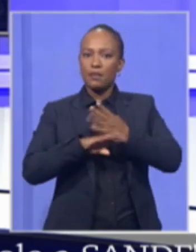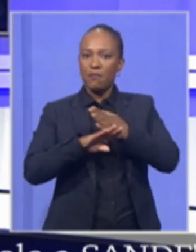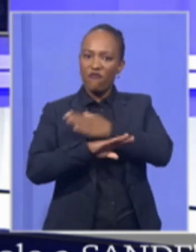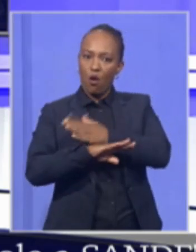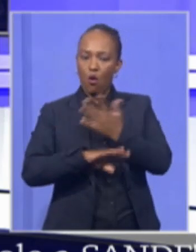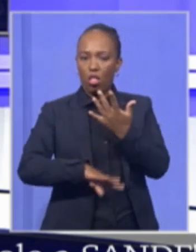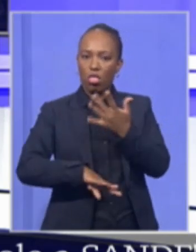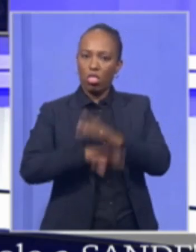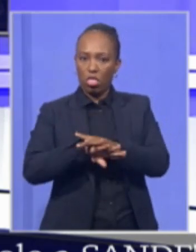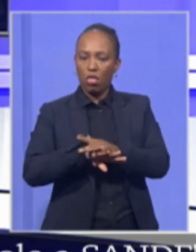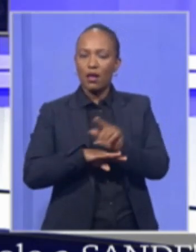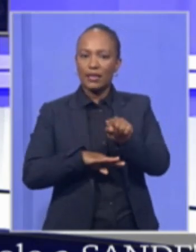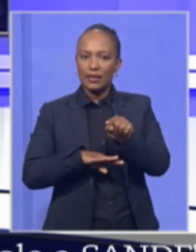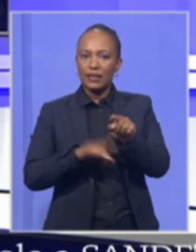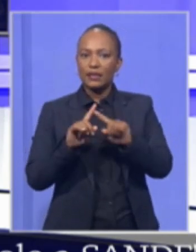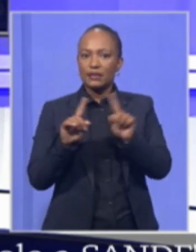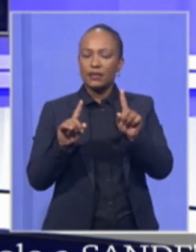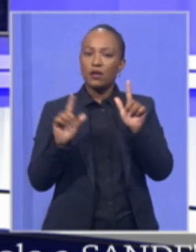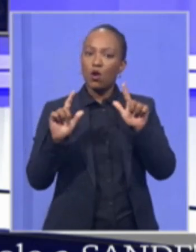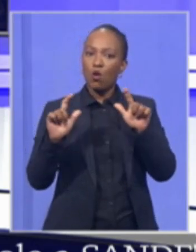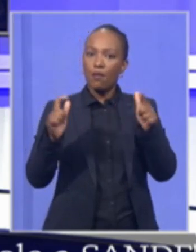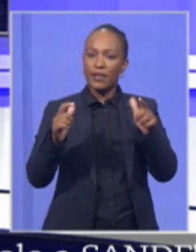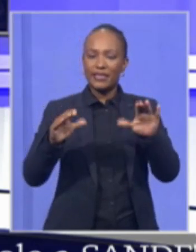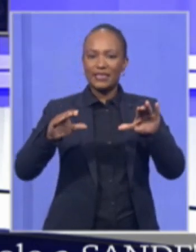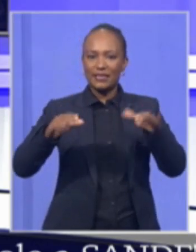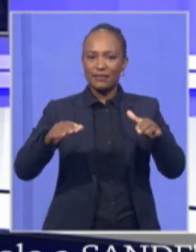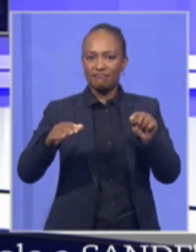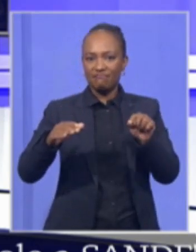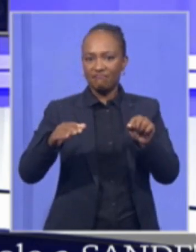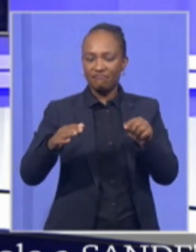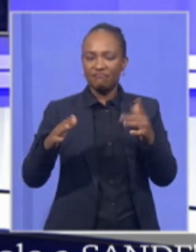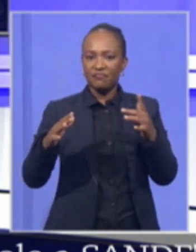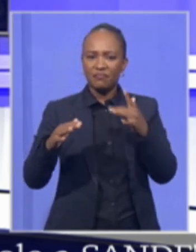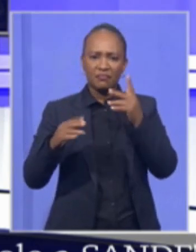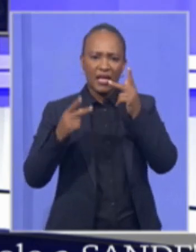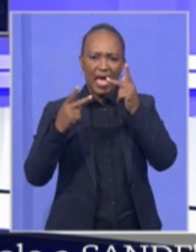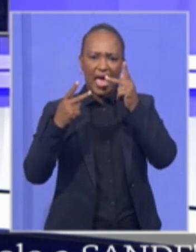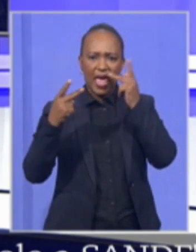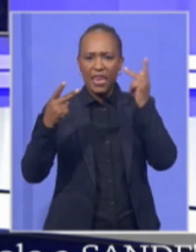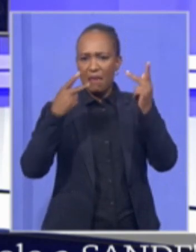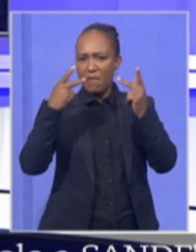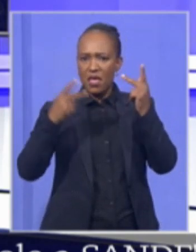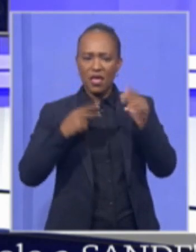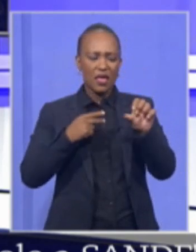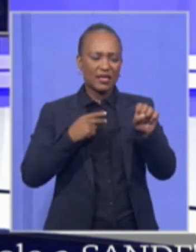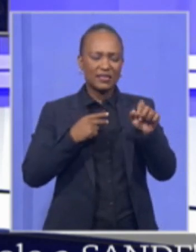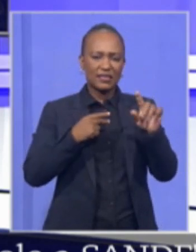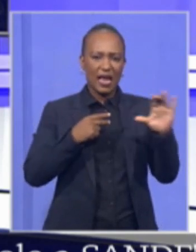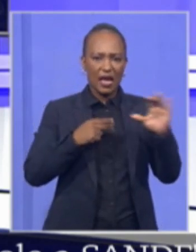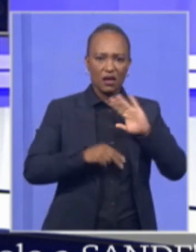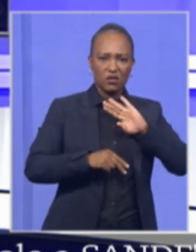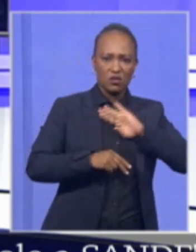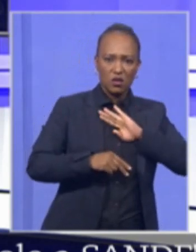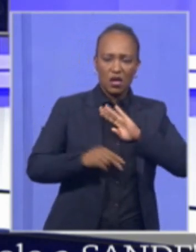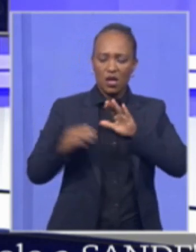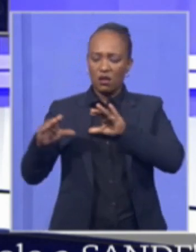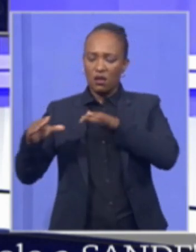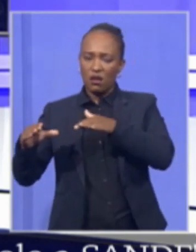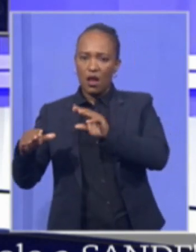O bušitše a botša komiti ya palamente gore ga gona bonaba magareng ga Sešole sa SADC le marabele a